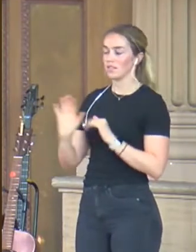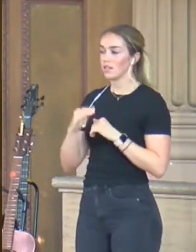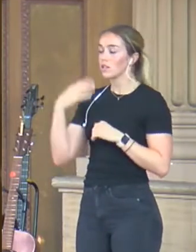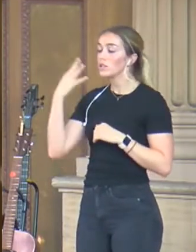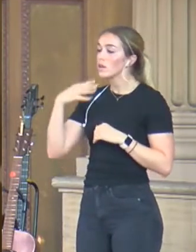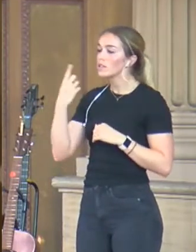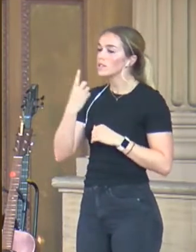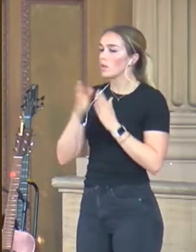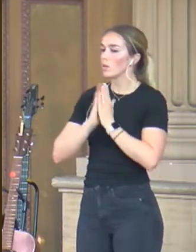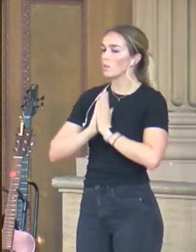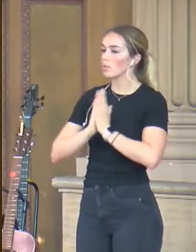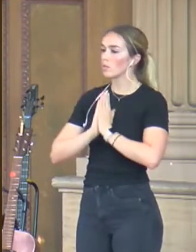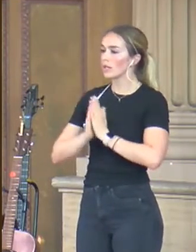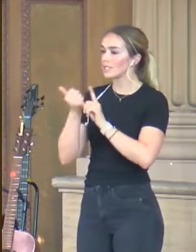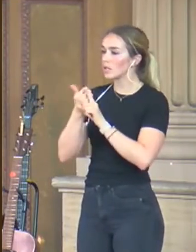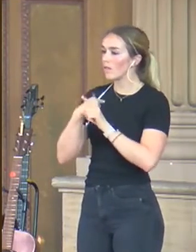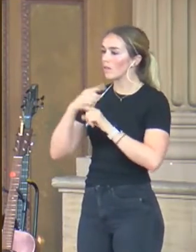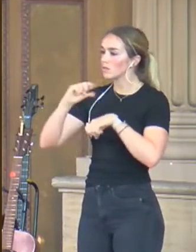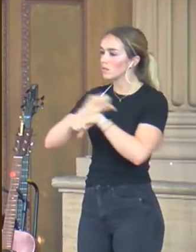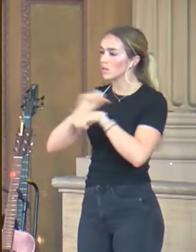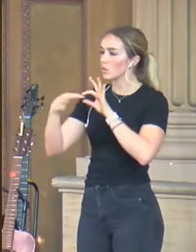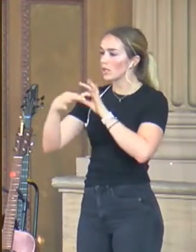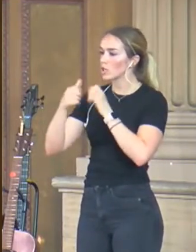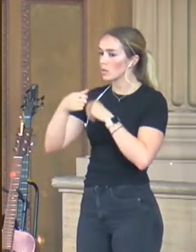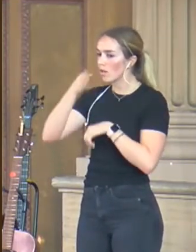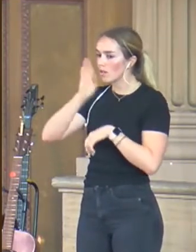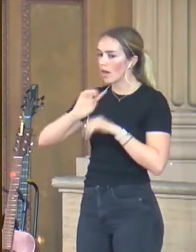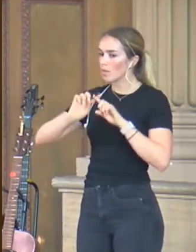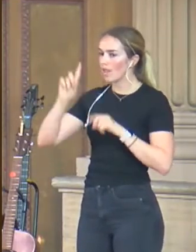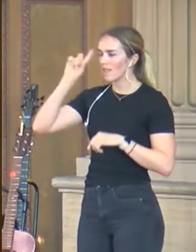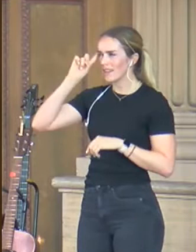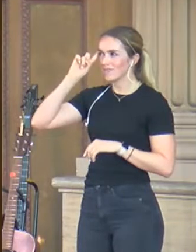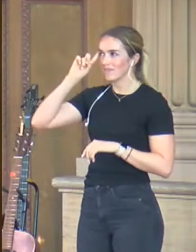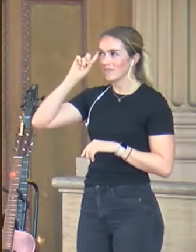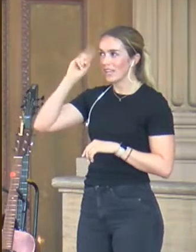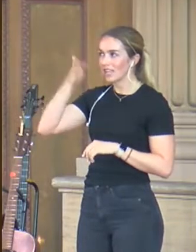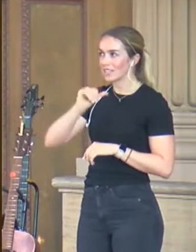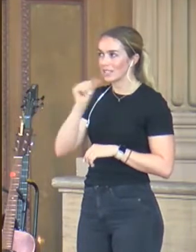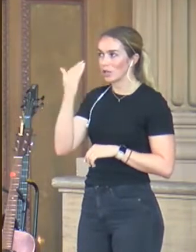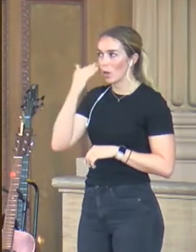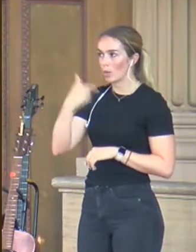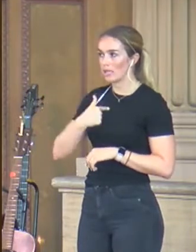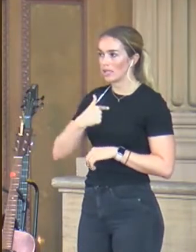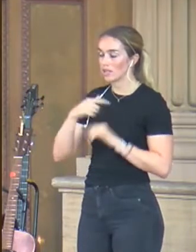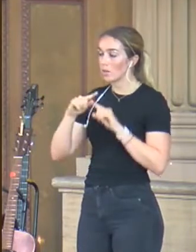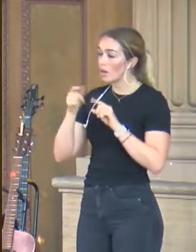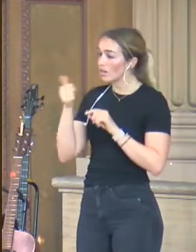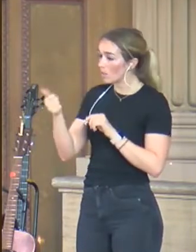how someone's praying who has a relationship with God and who also prays constantly.